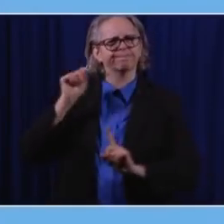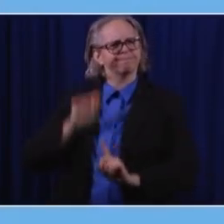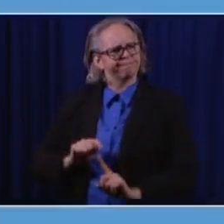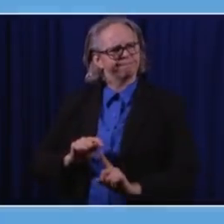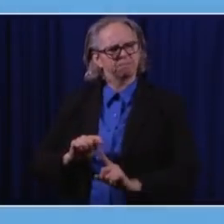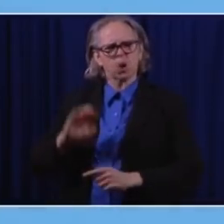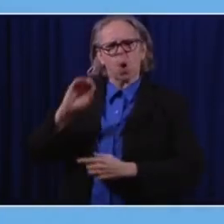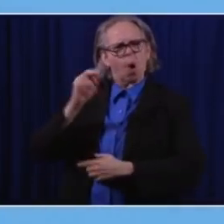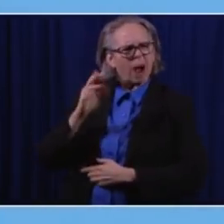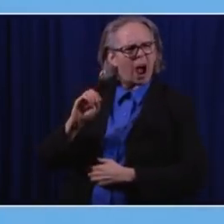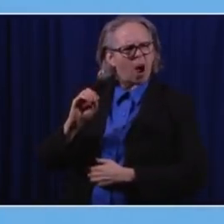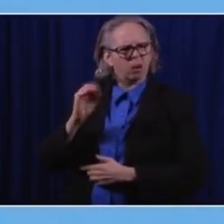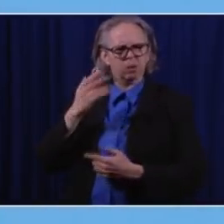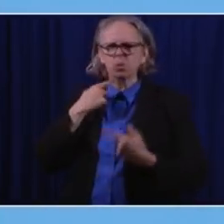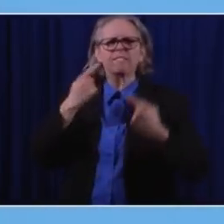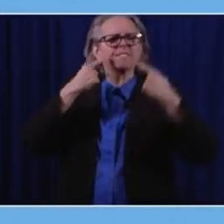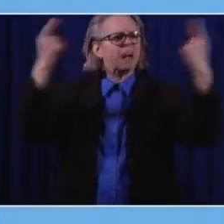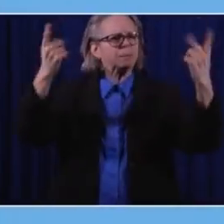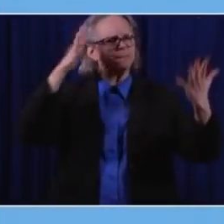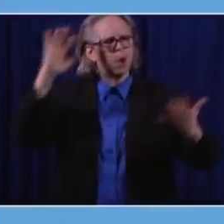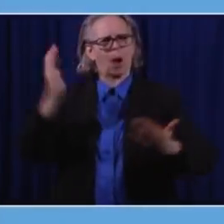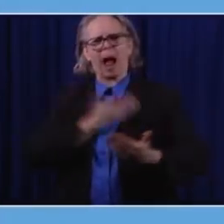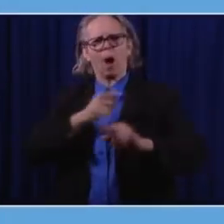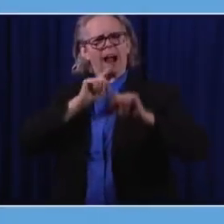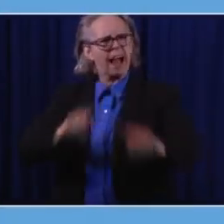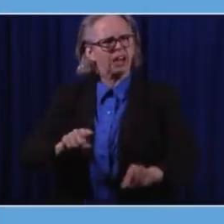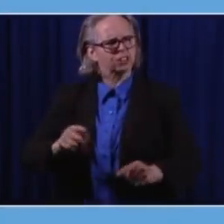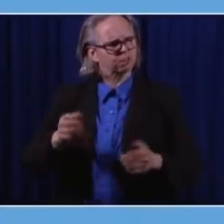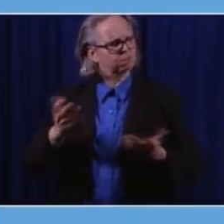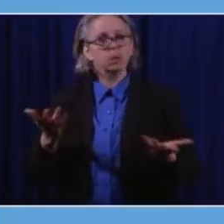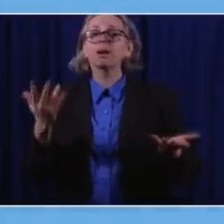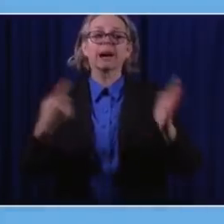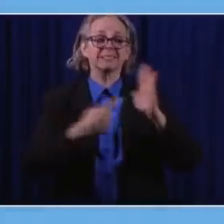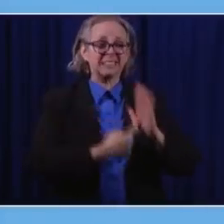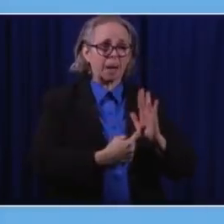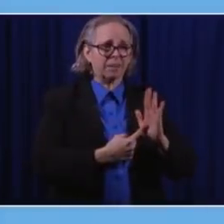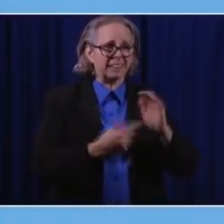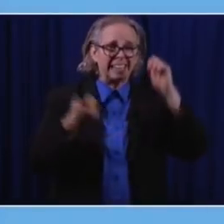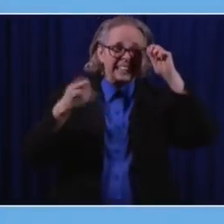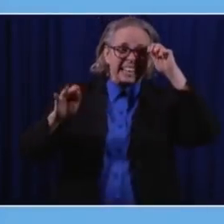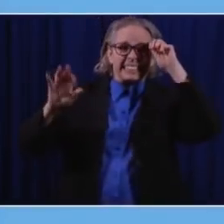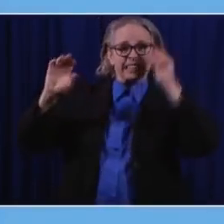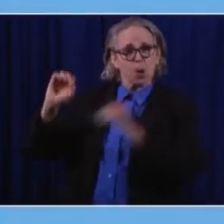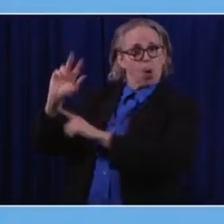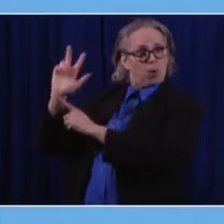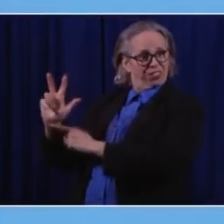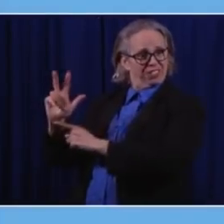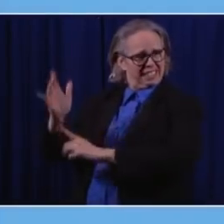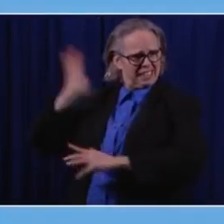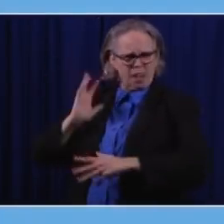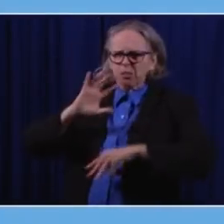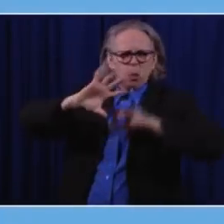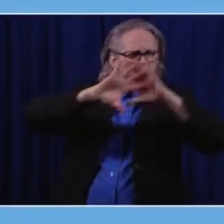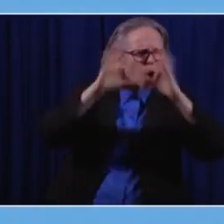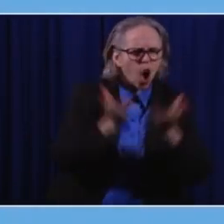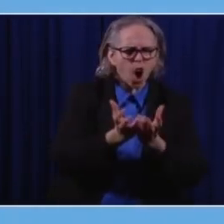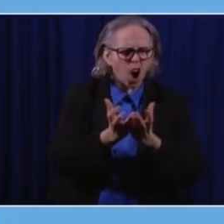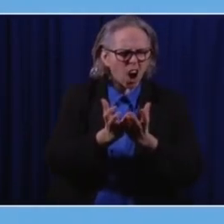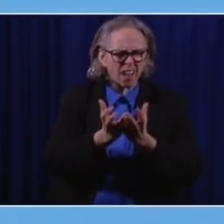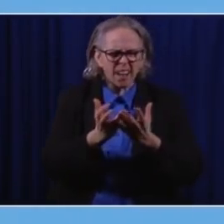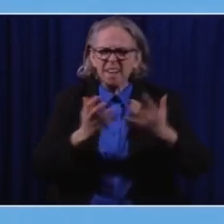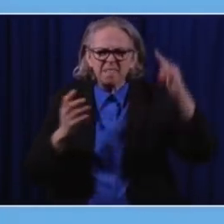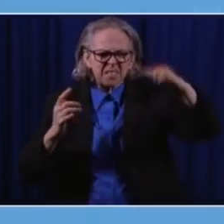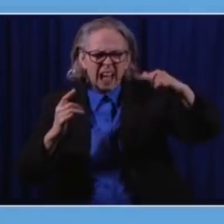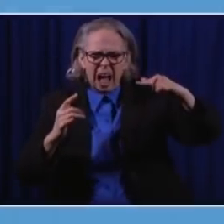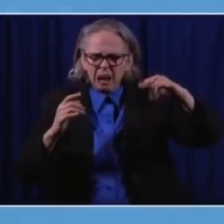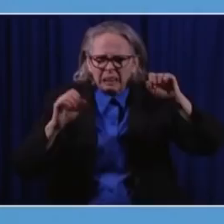answers. It's 1903. The whole world is asking, is it possible to fly? Ohio says,